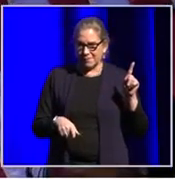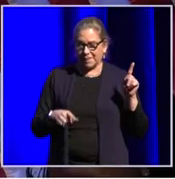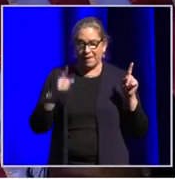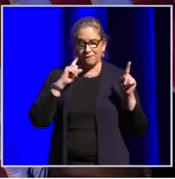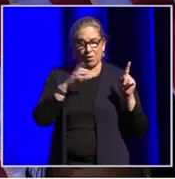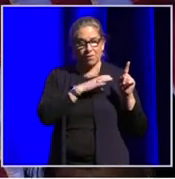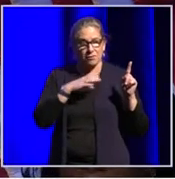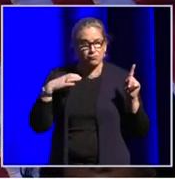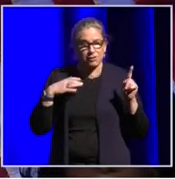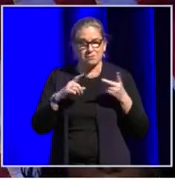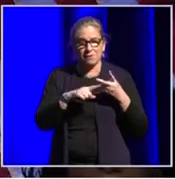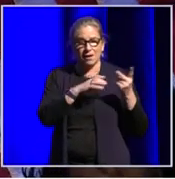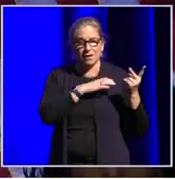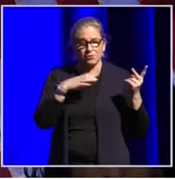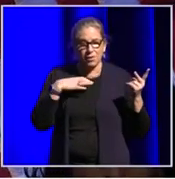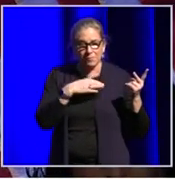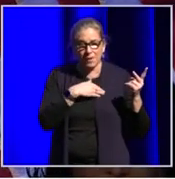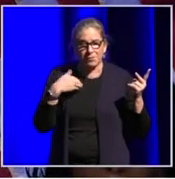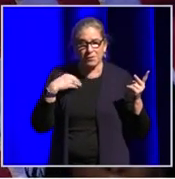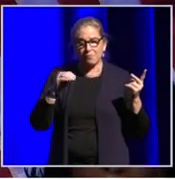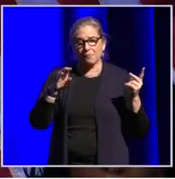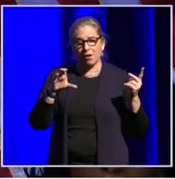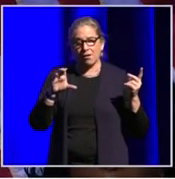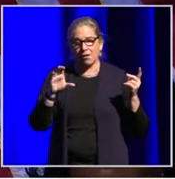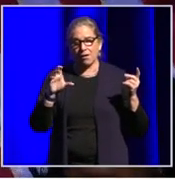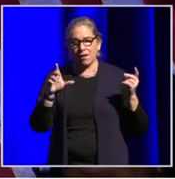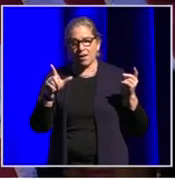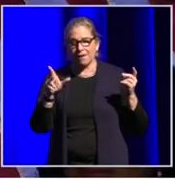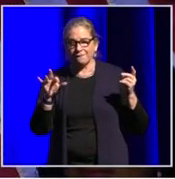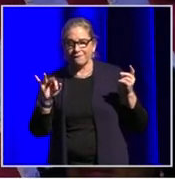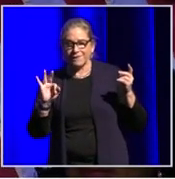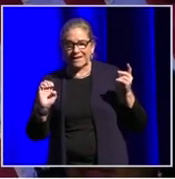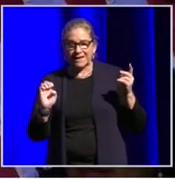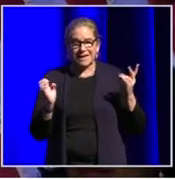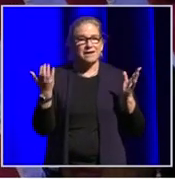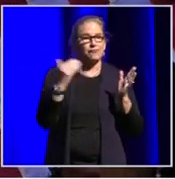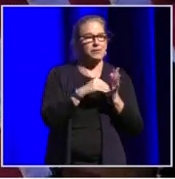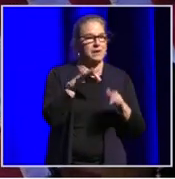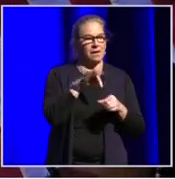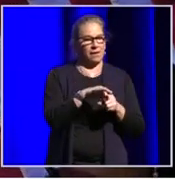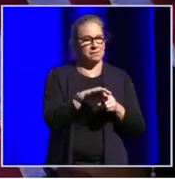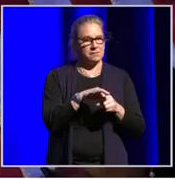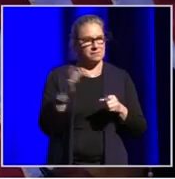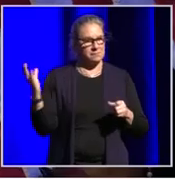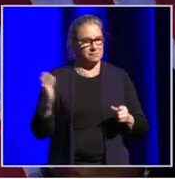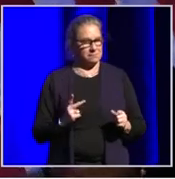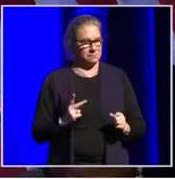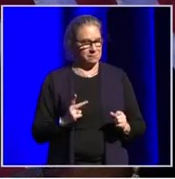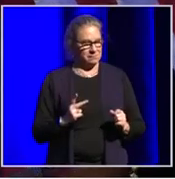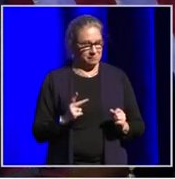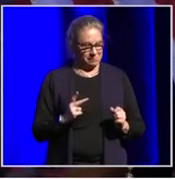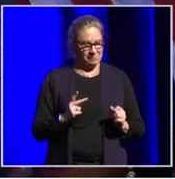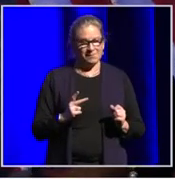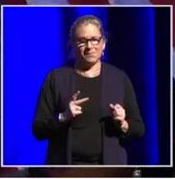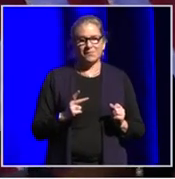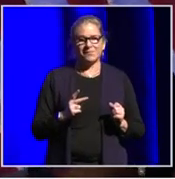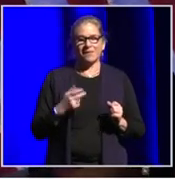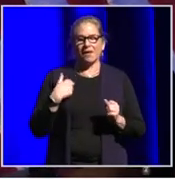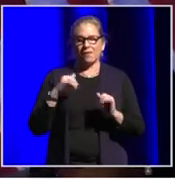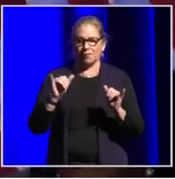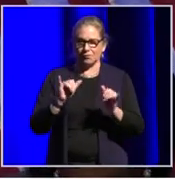Nadeau, and Allen on your reelections. I also want to give a special congratulations to the other